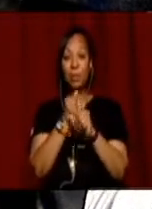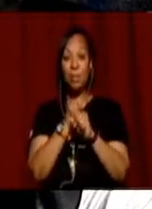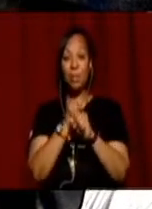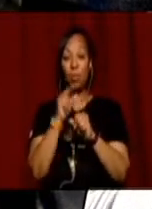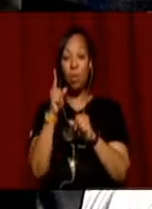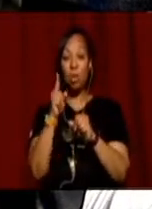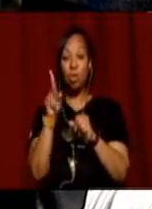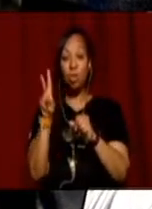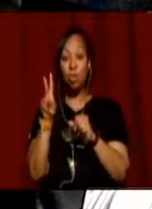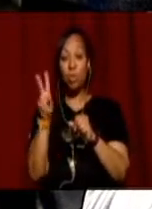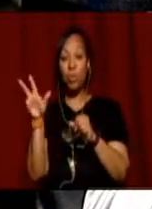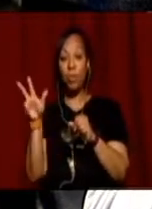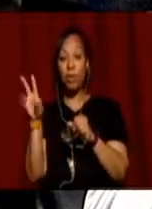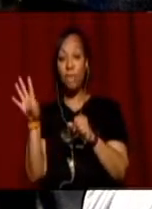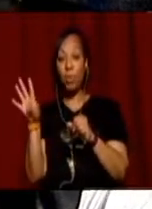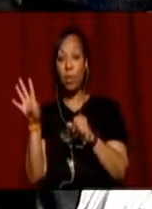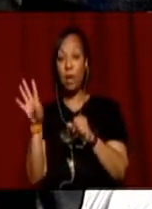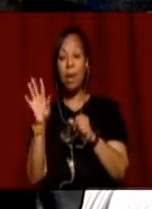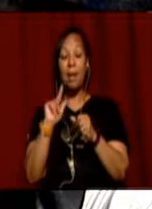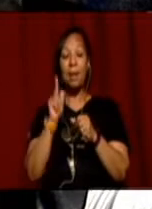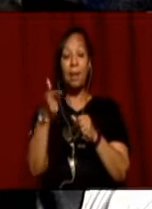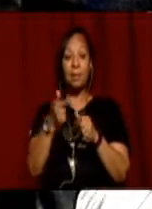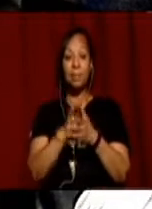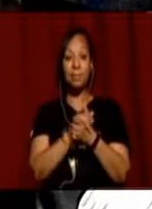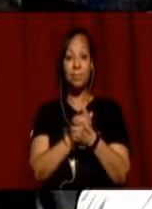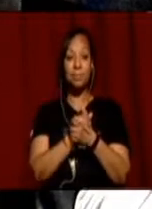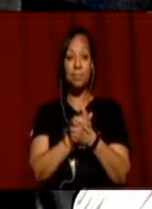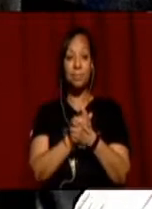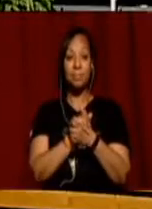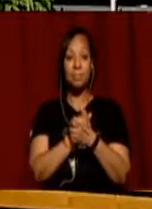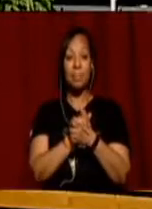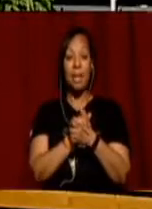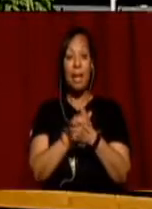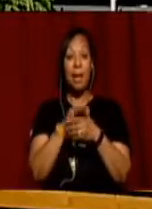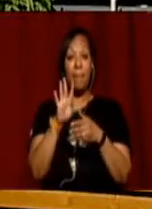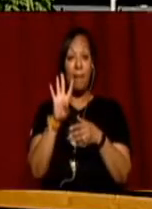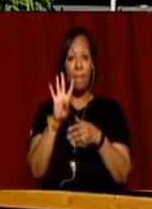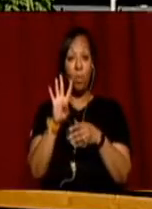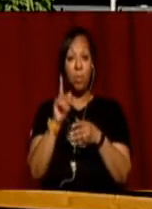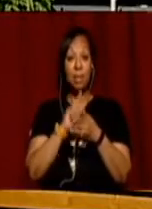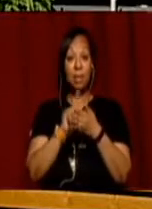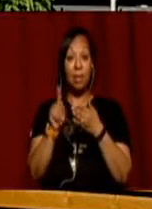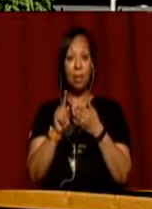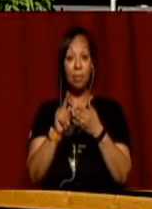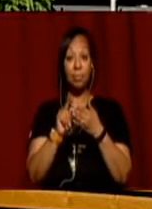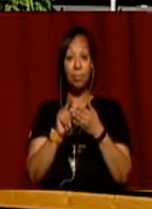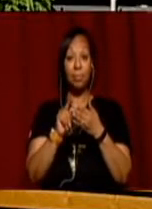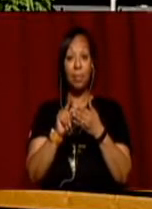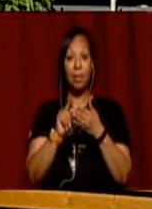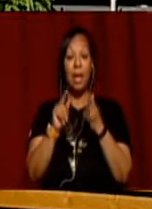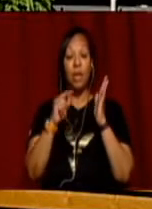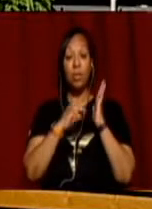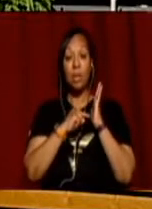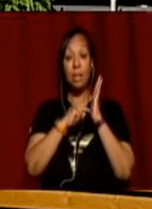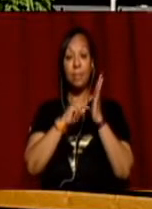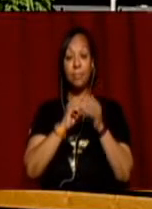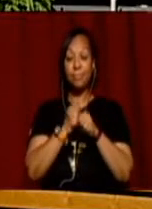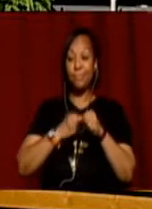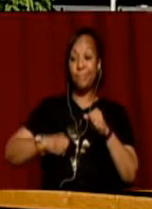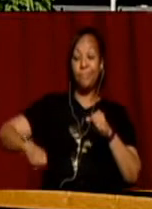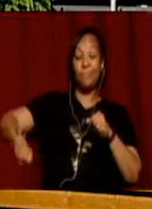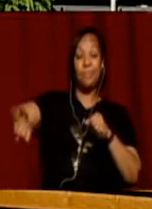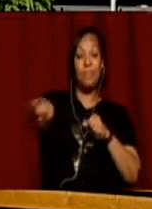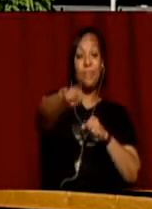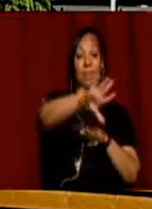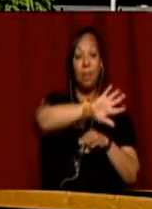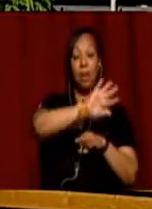week or 2 weeks or 3 or 4 weeks later. And plus 4 weeks later, you could have exposed yourself or exposed the virus to a lot of